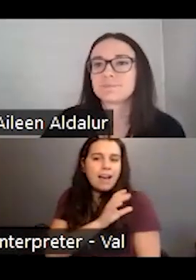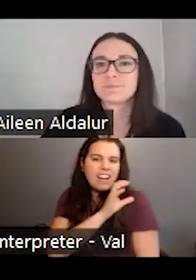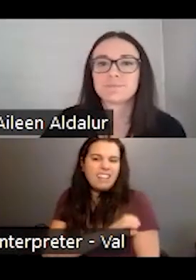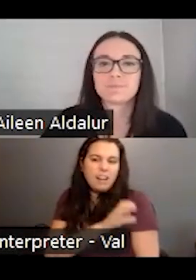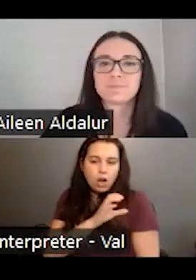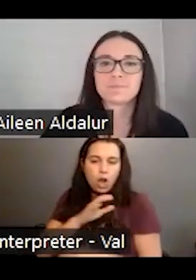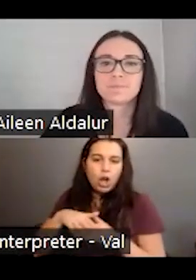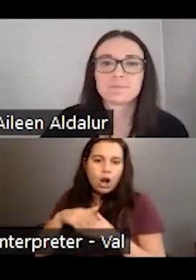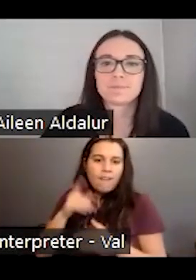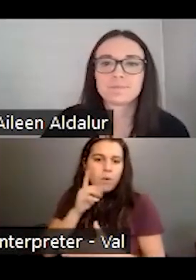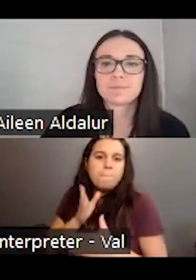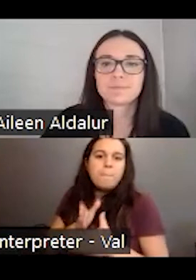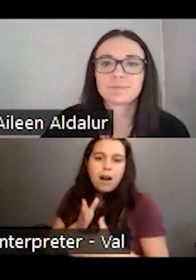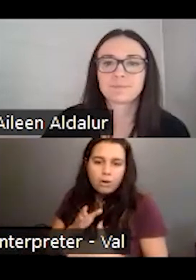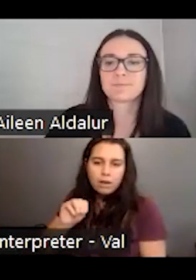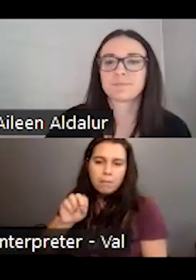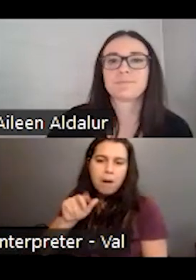symptoms.